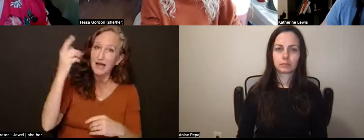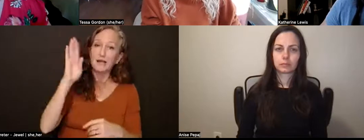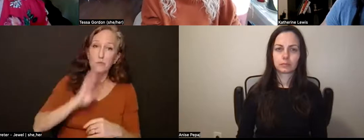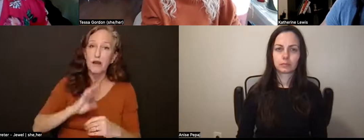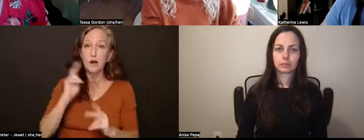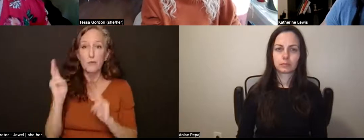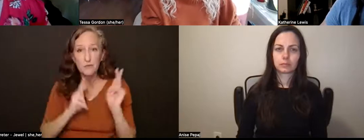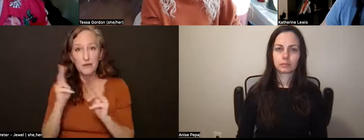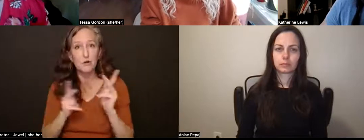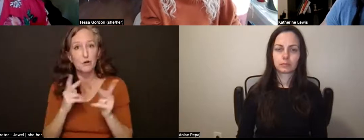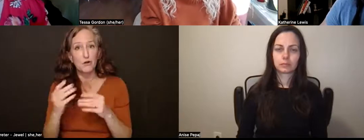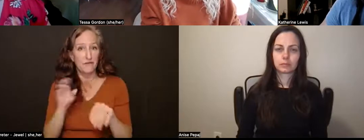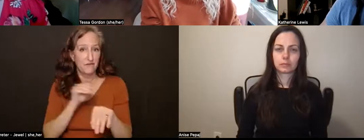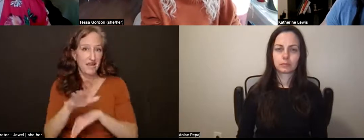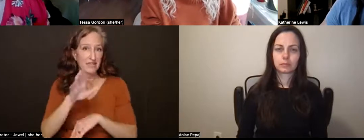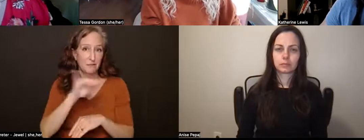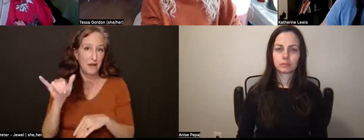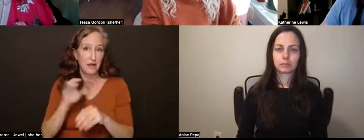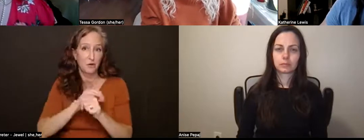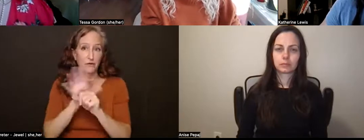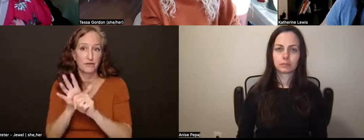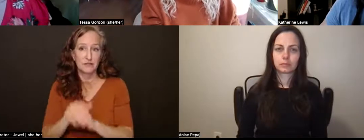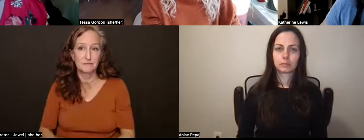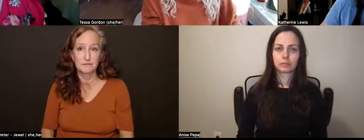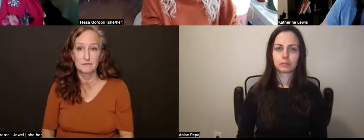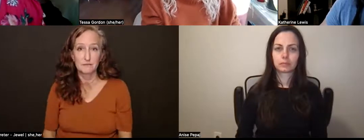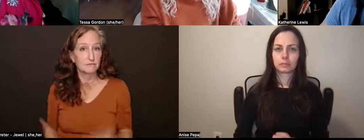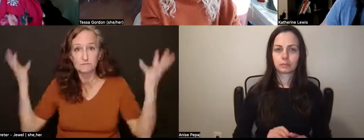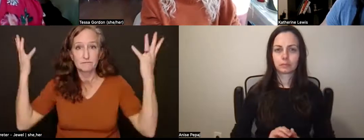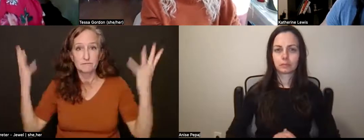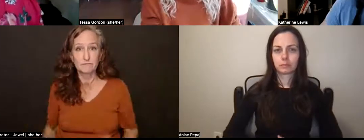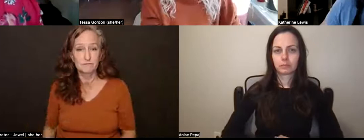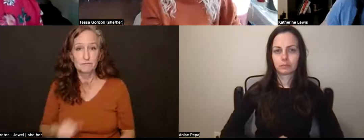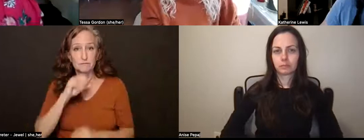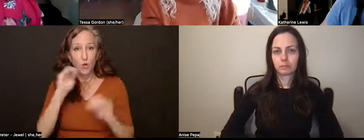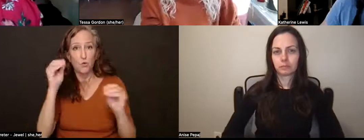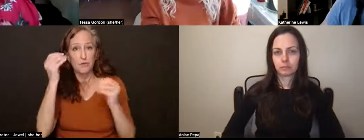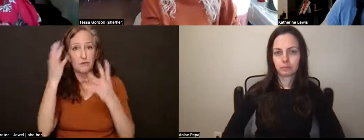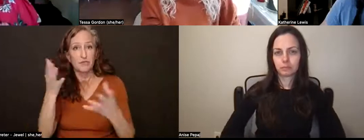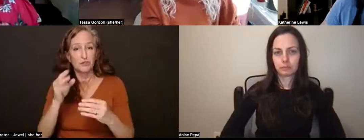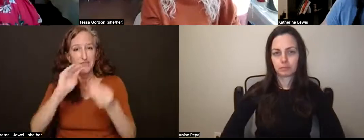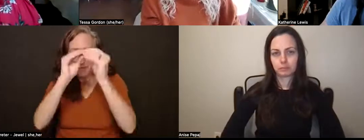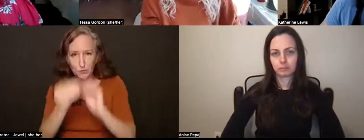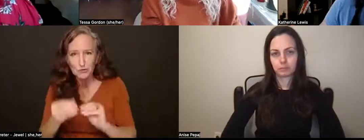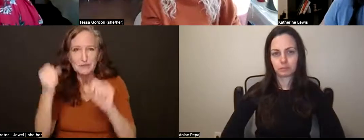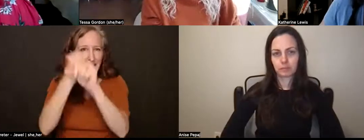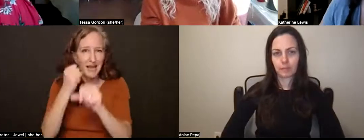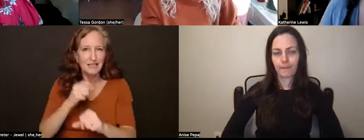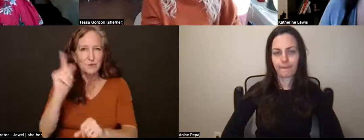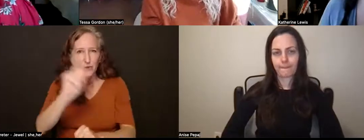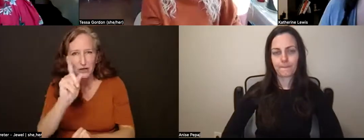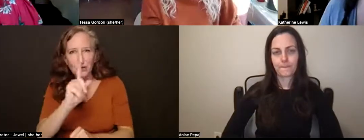are affected by COVID. We still don't have it. And it wasn't until Ayanna